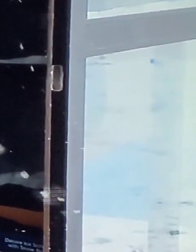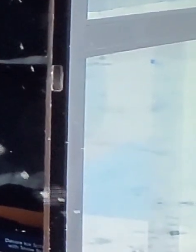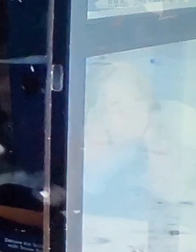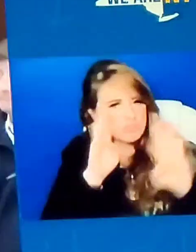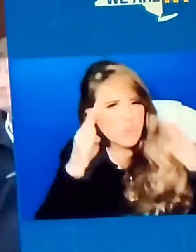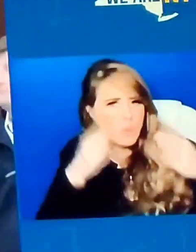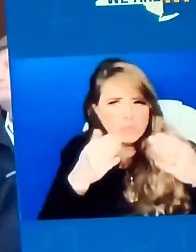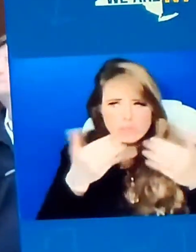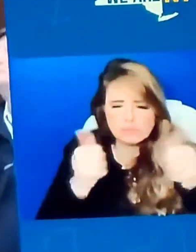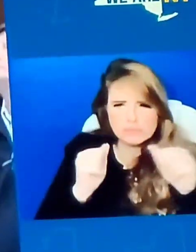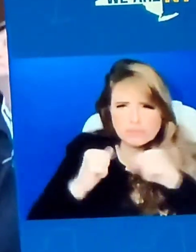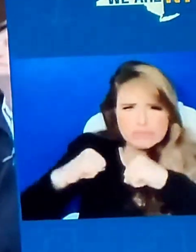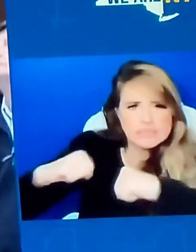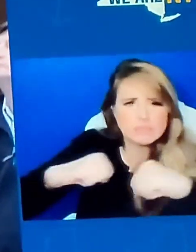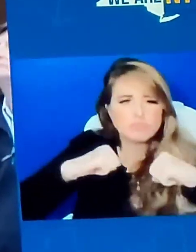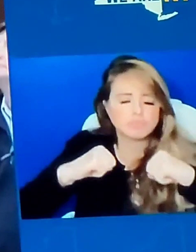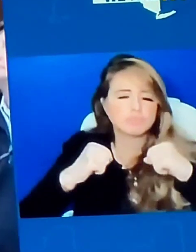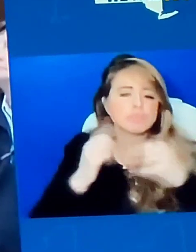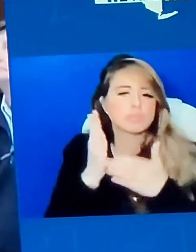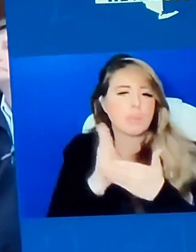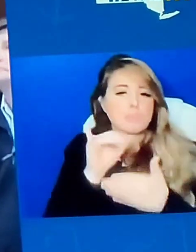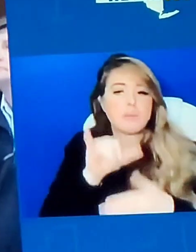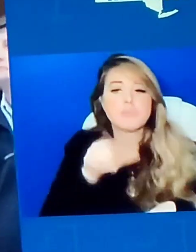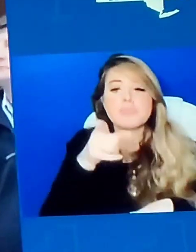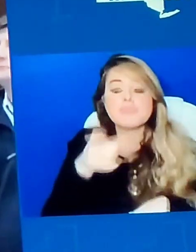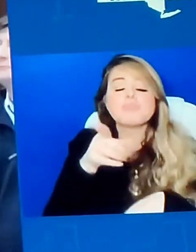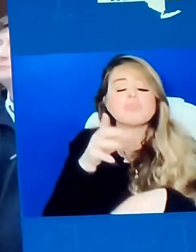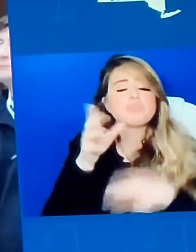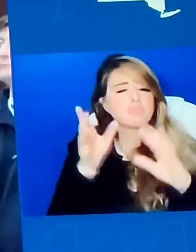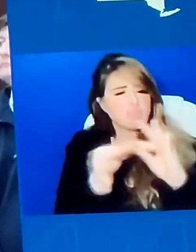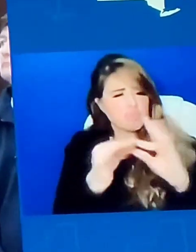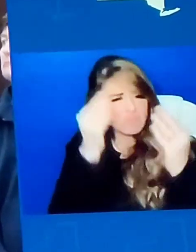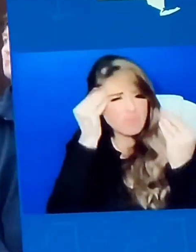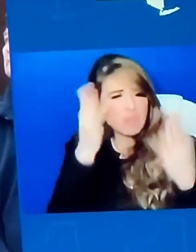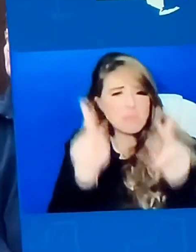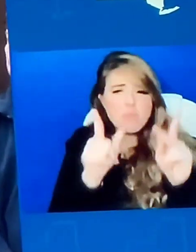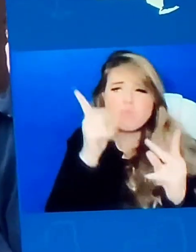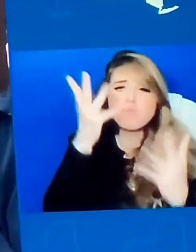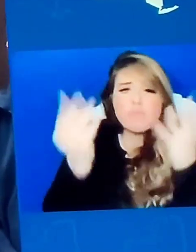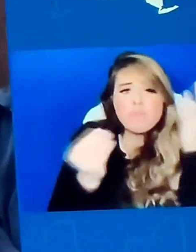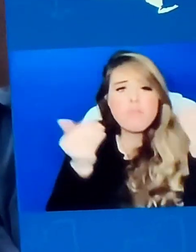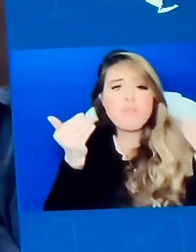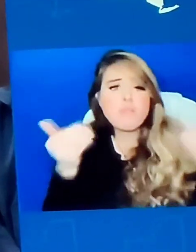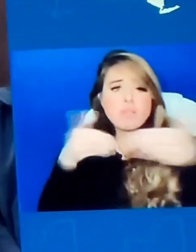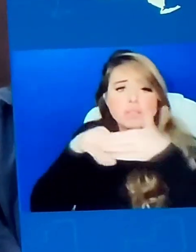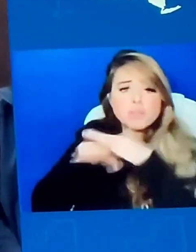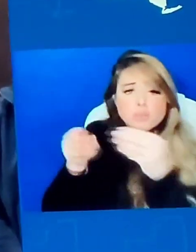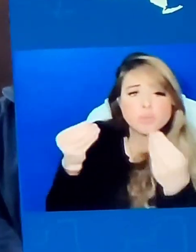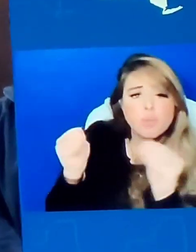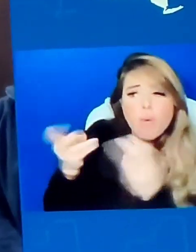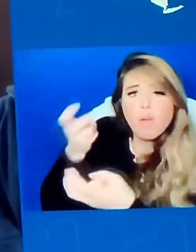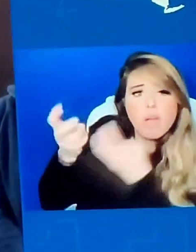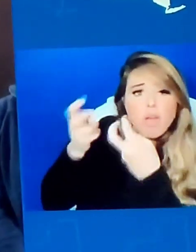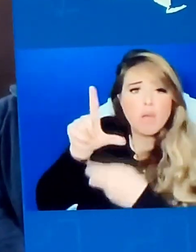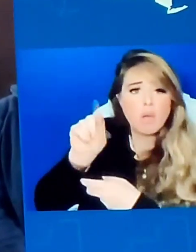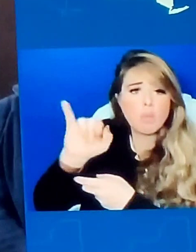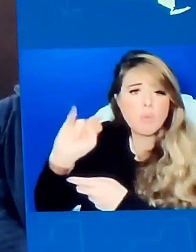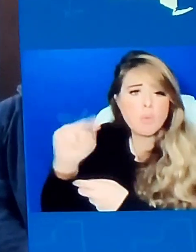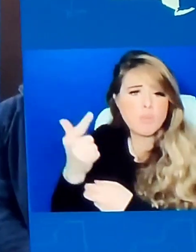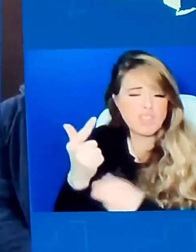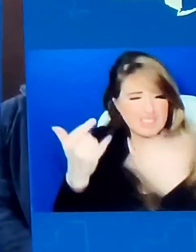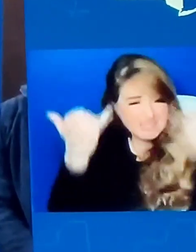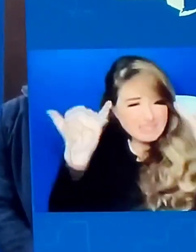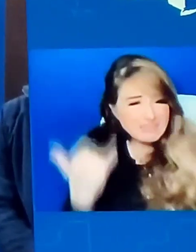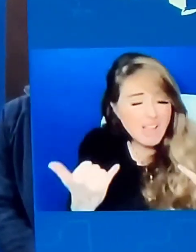today. People who are out looting when people are losing their lives in this harsh